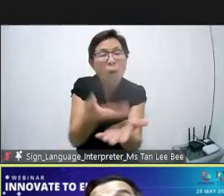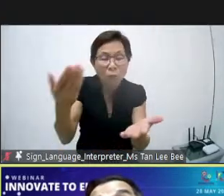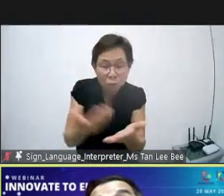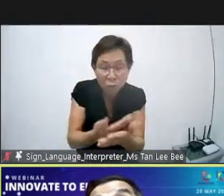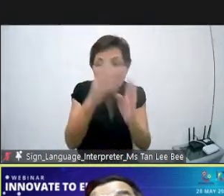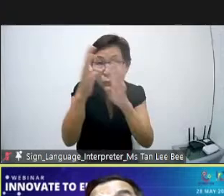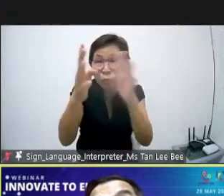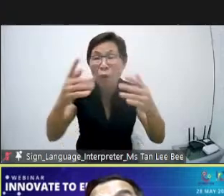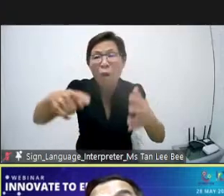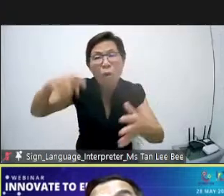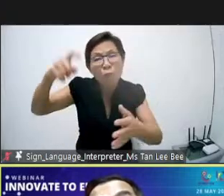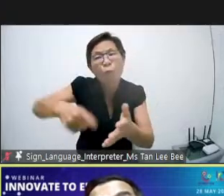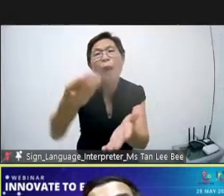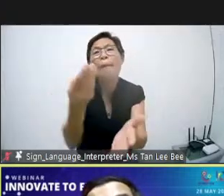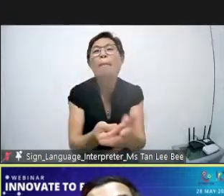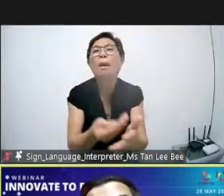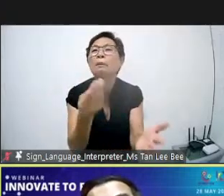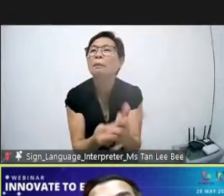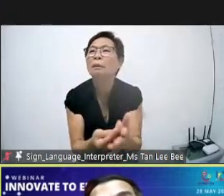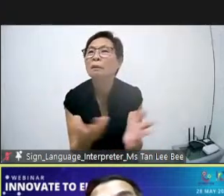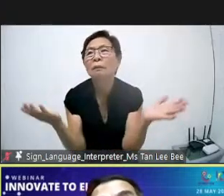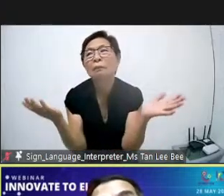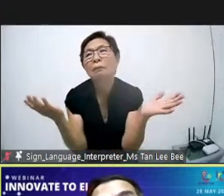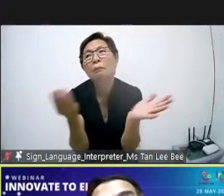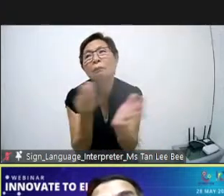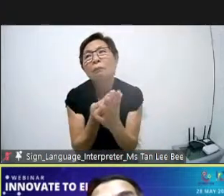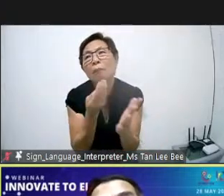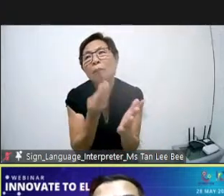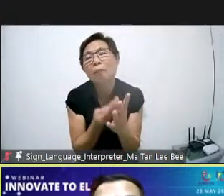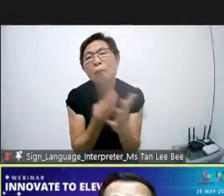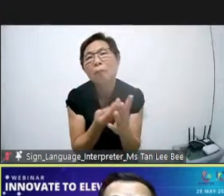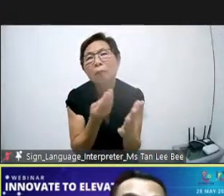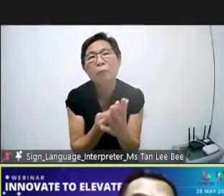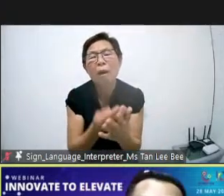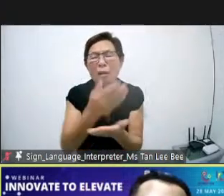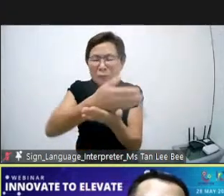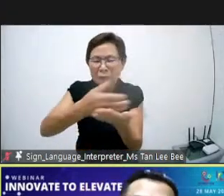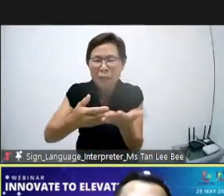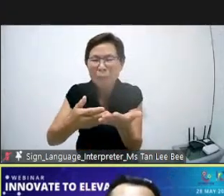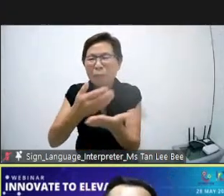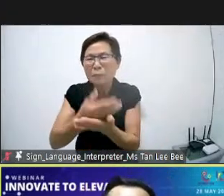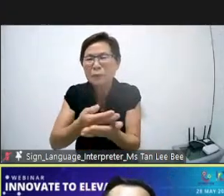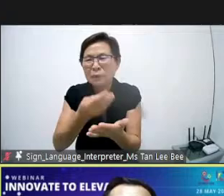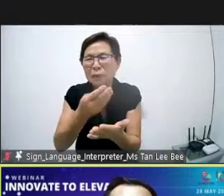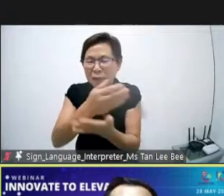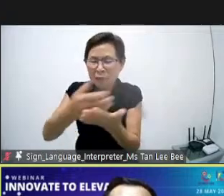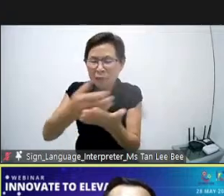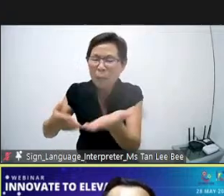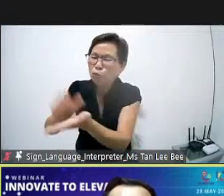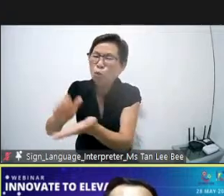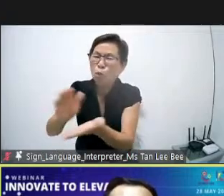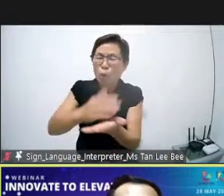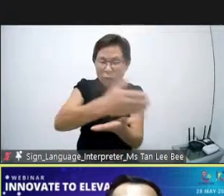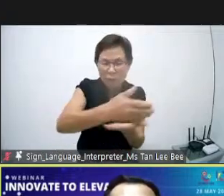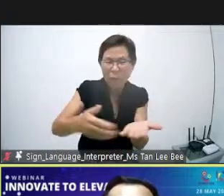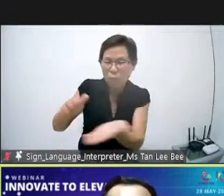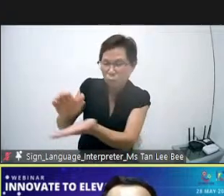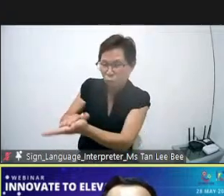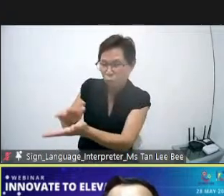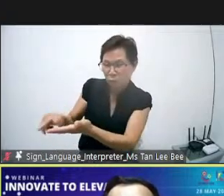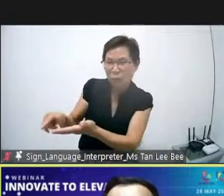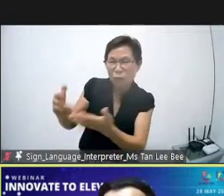might require money. So they sometimes some of the schools they have been